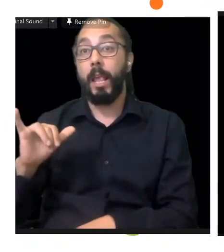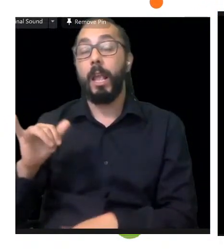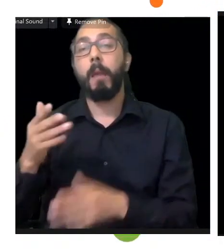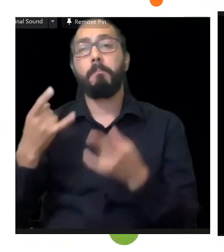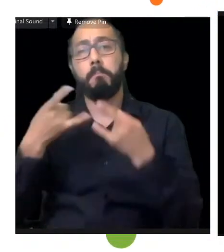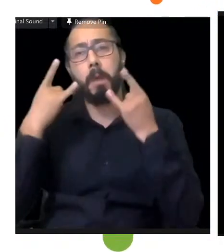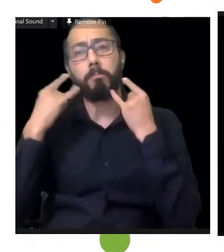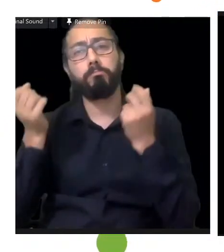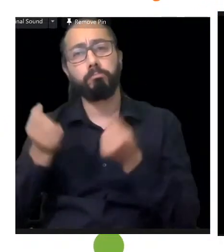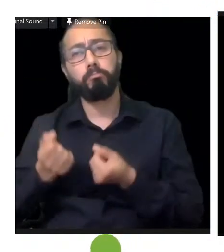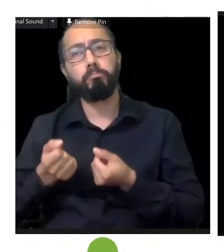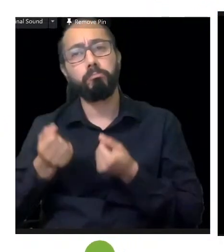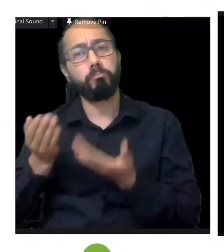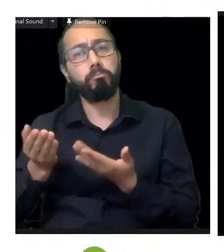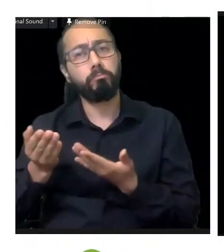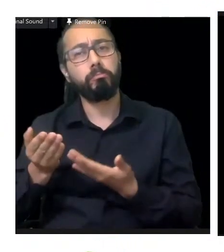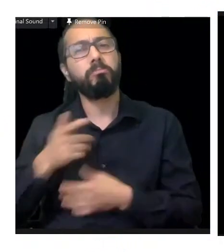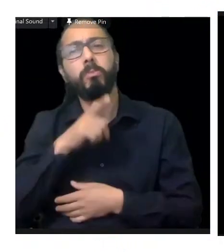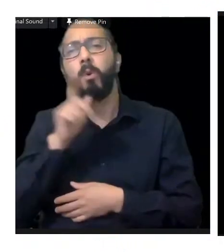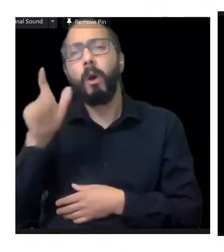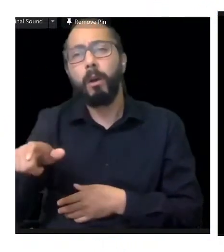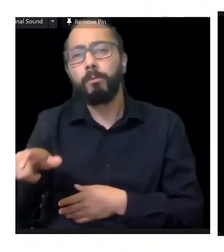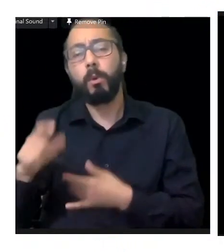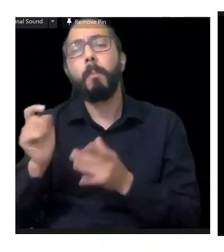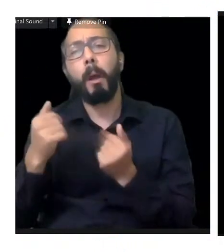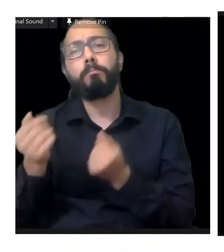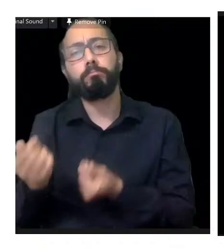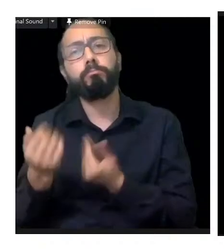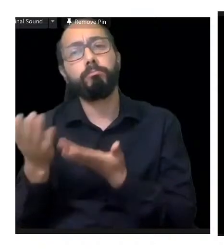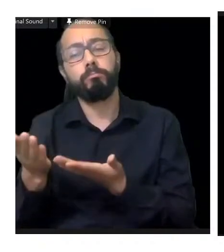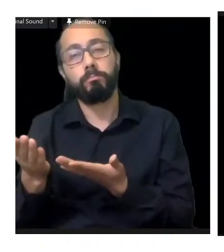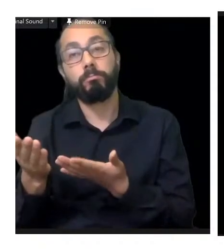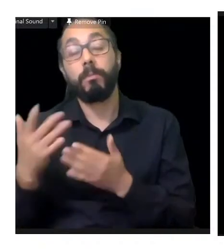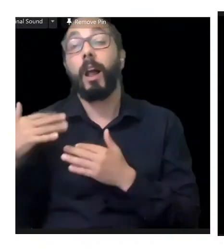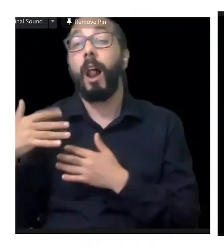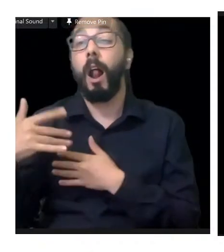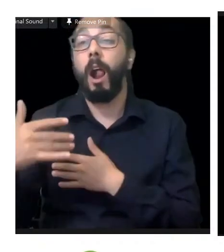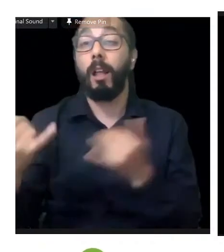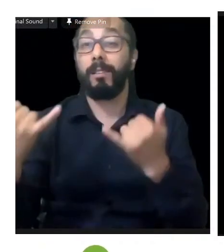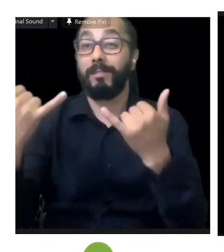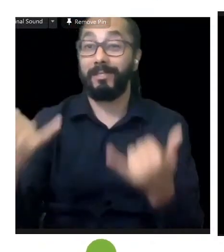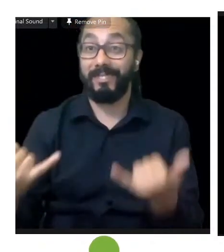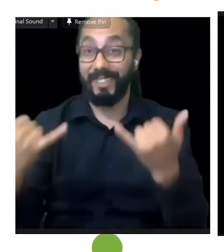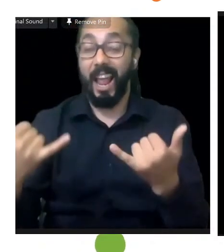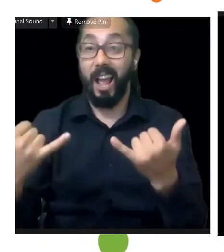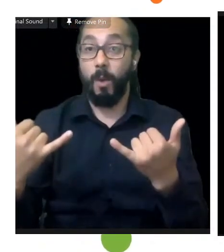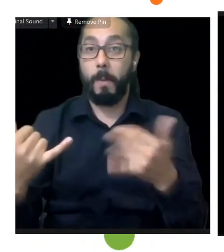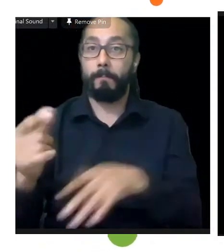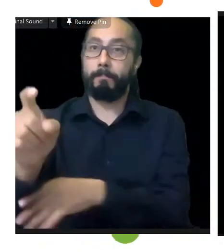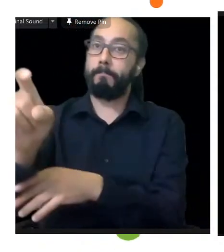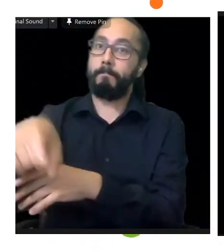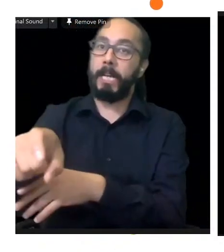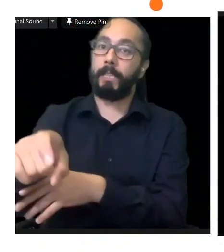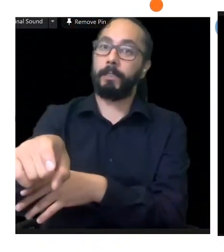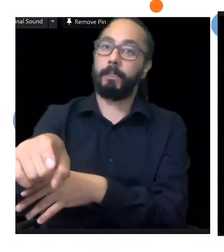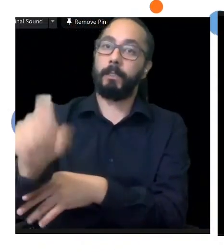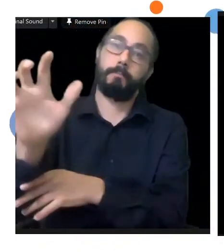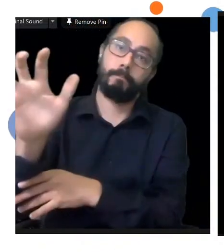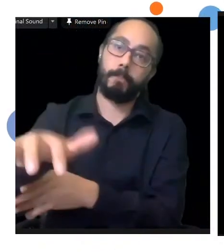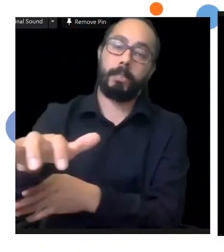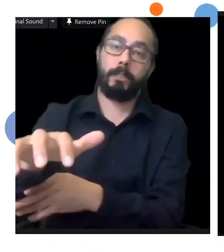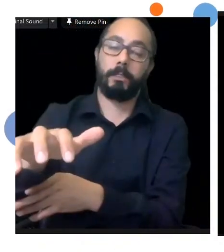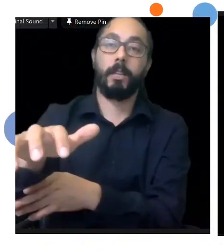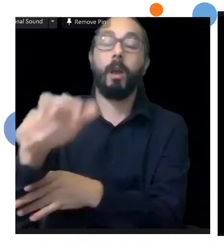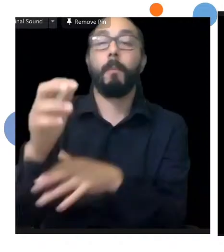but not compulsory in many instances. Fast forward to now, we're in an environment where masks in most jurisdictions and